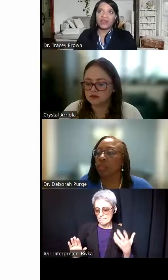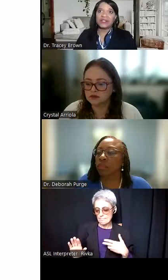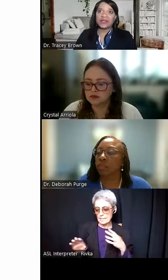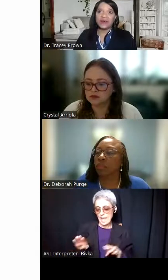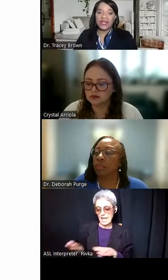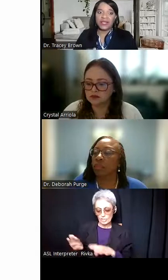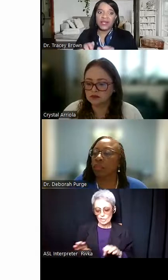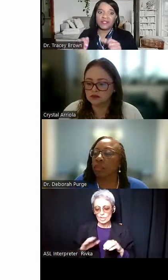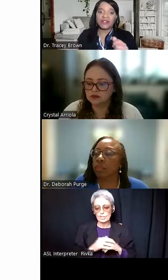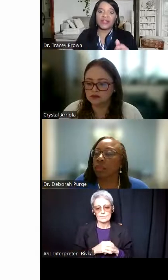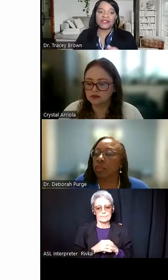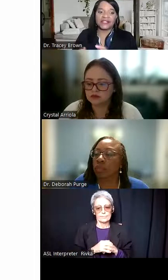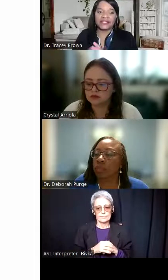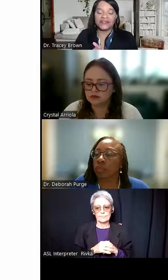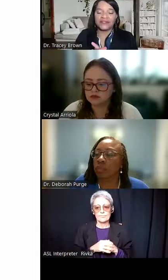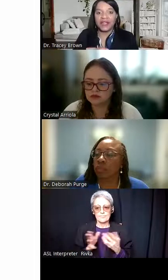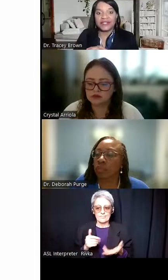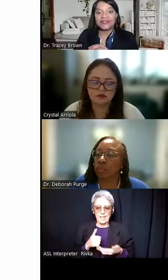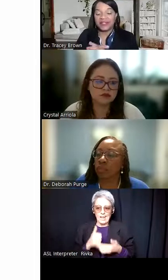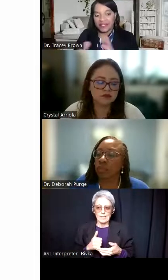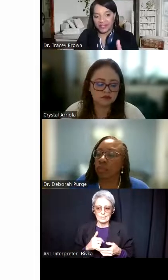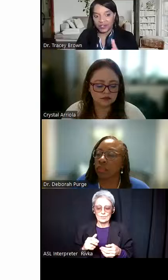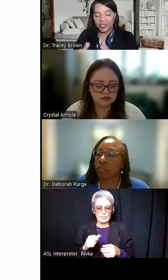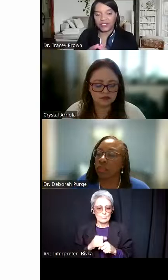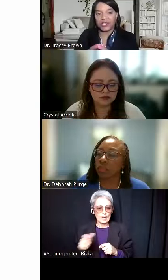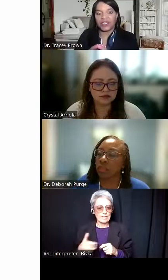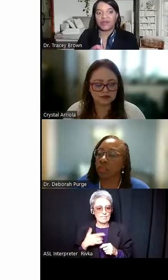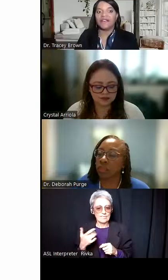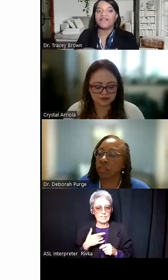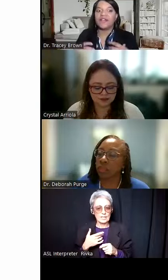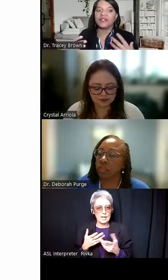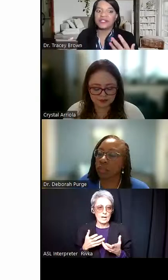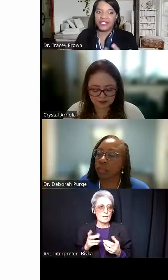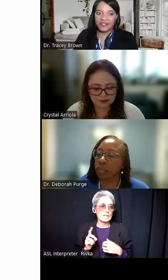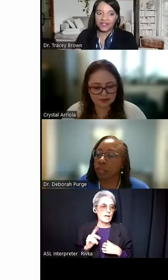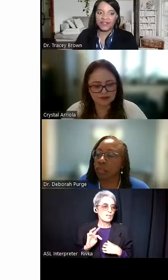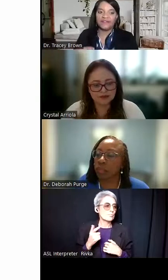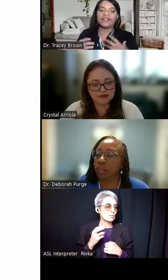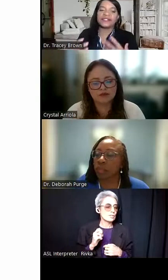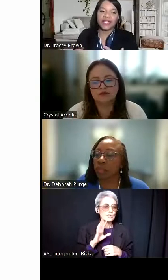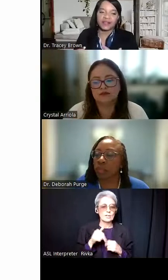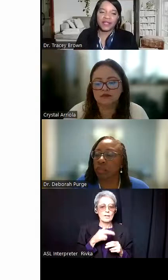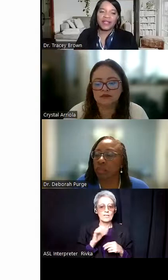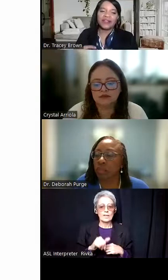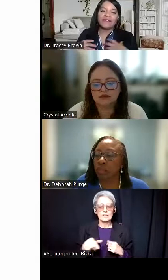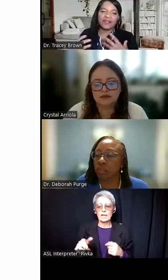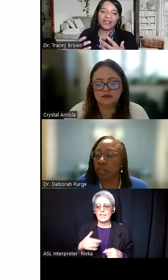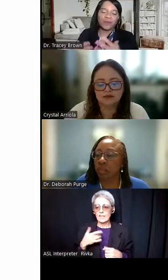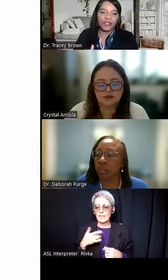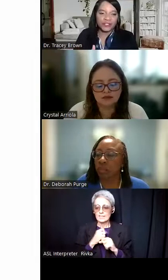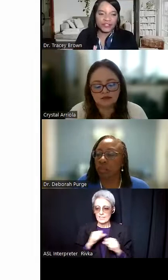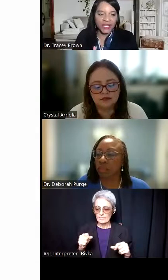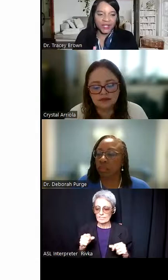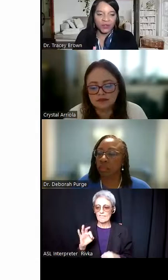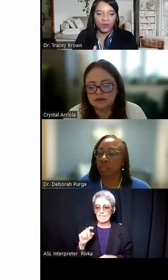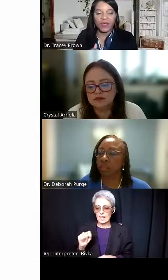behavior. So it helps to create a sense of, as Dr. Purge talked about, felt safety. They feel safe. They feel that